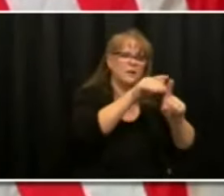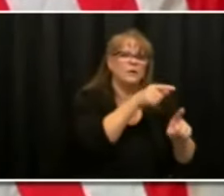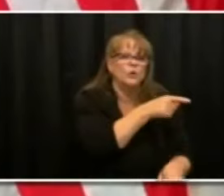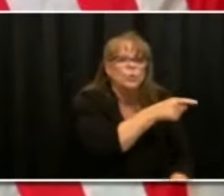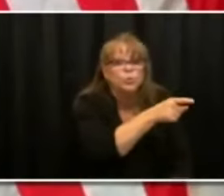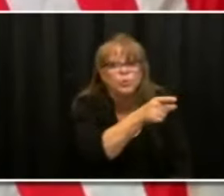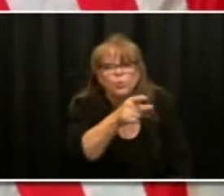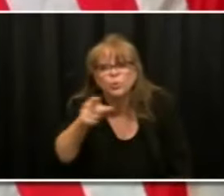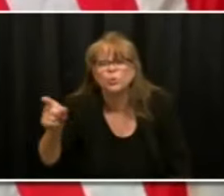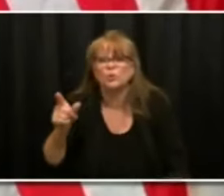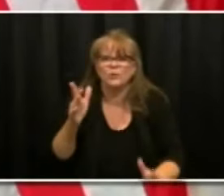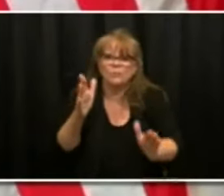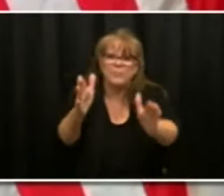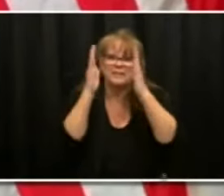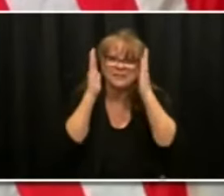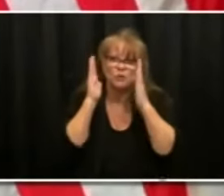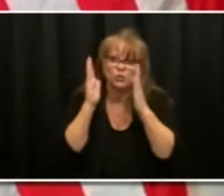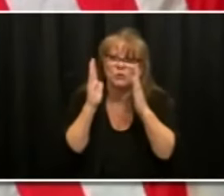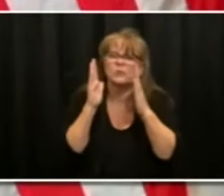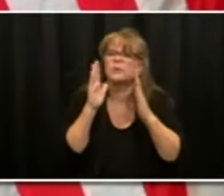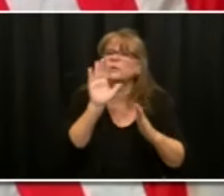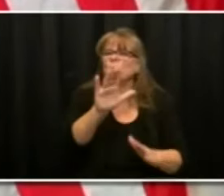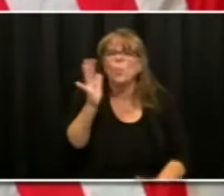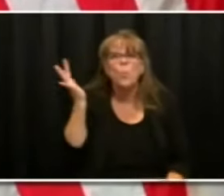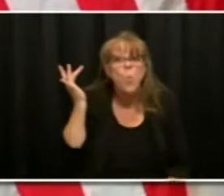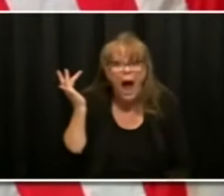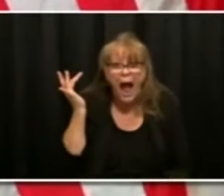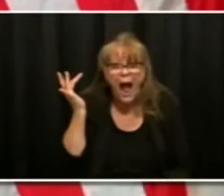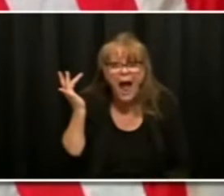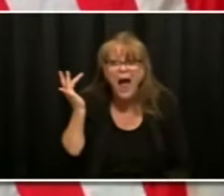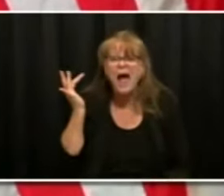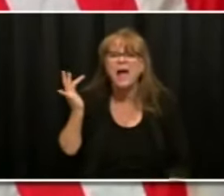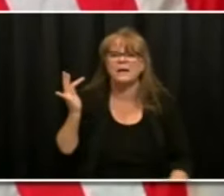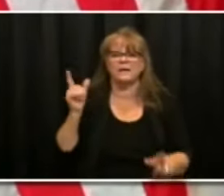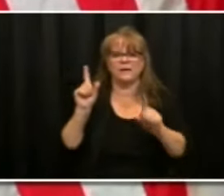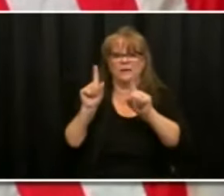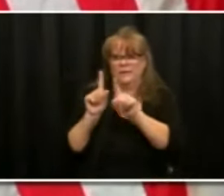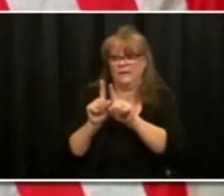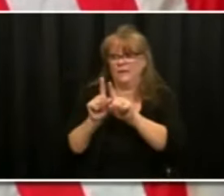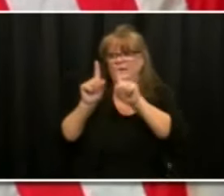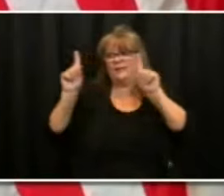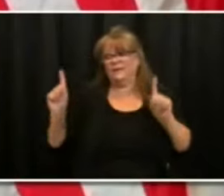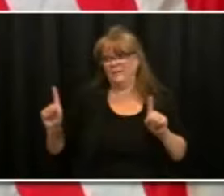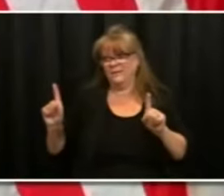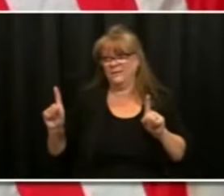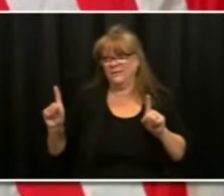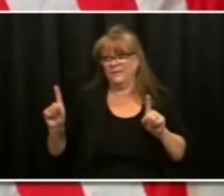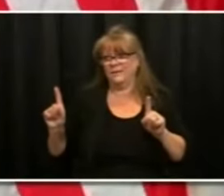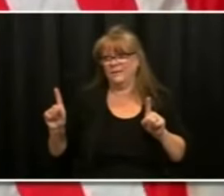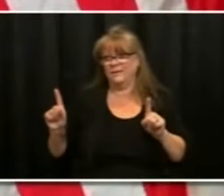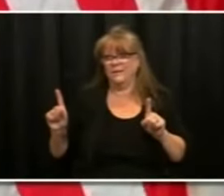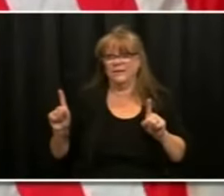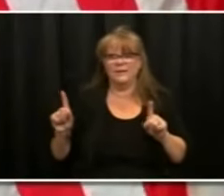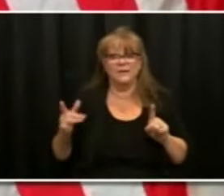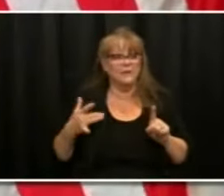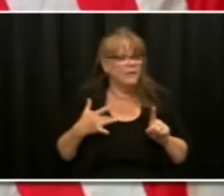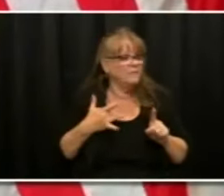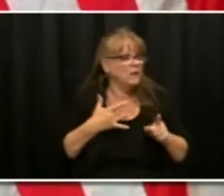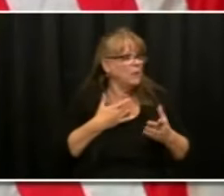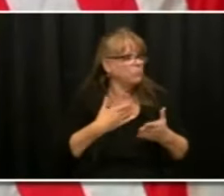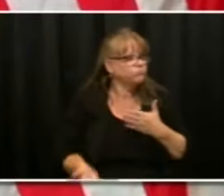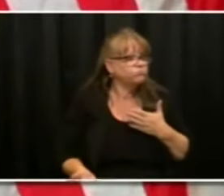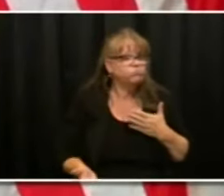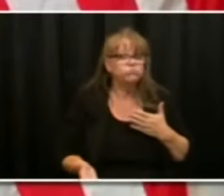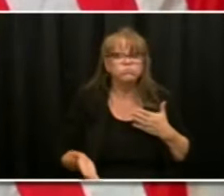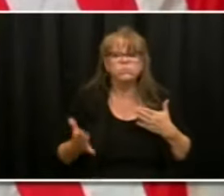keeping at least 6 feet of distance between themselves was that they didn't have symptoms of the virus like a cough or fever. But now everyone should know